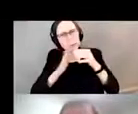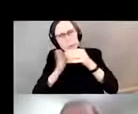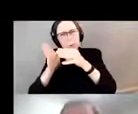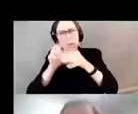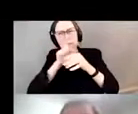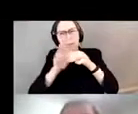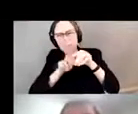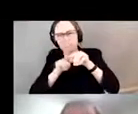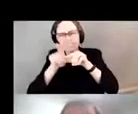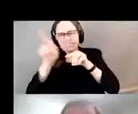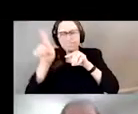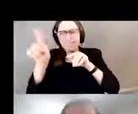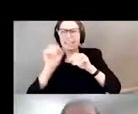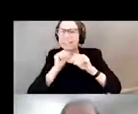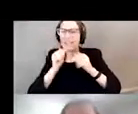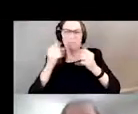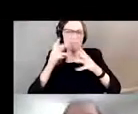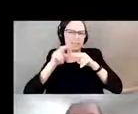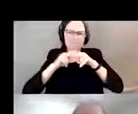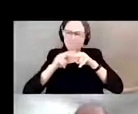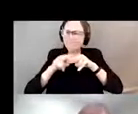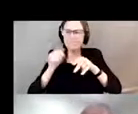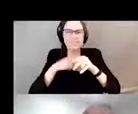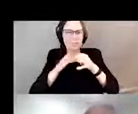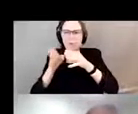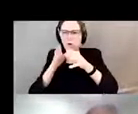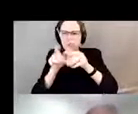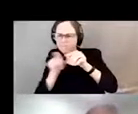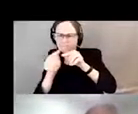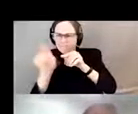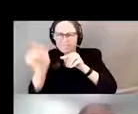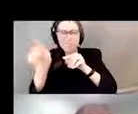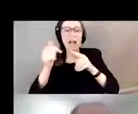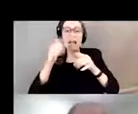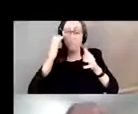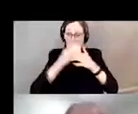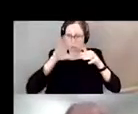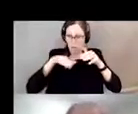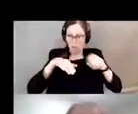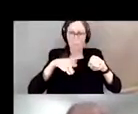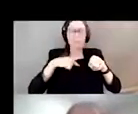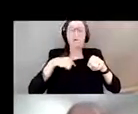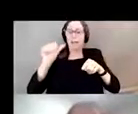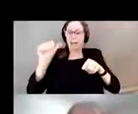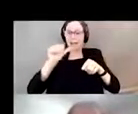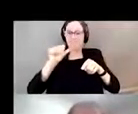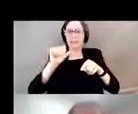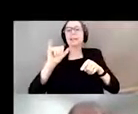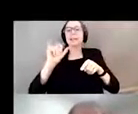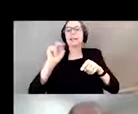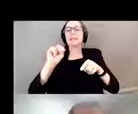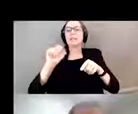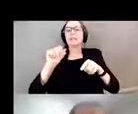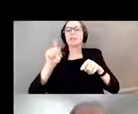few developed railways or roads that they have to work with. In the picture that you're seeing at the bottom, those are Afghan insurgents that have shot